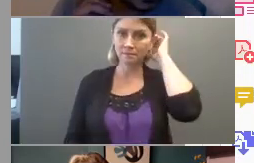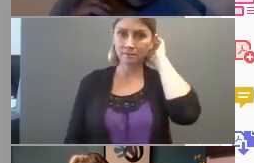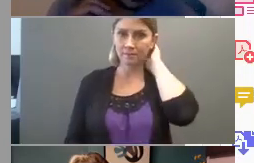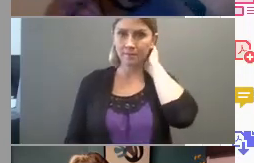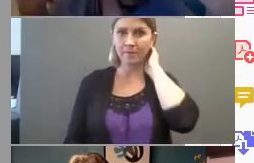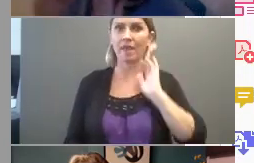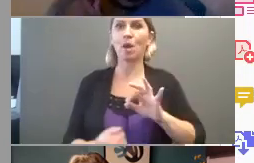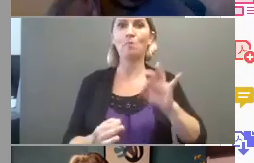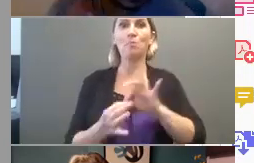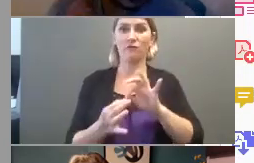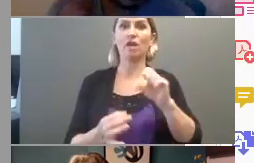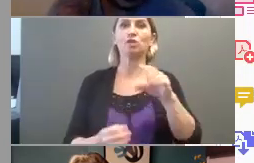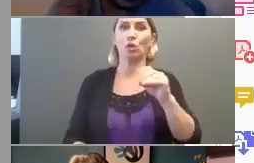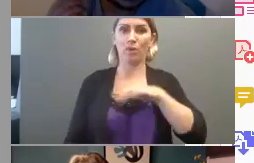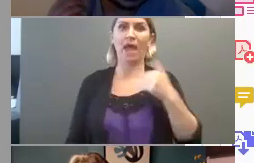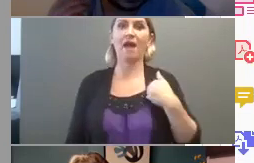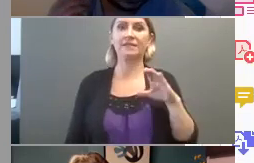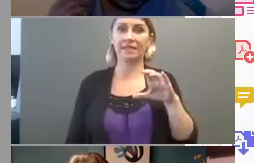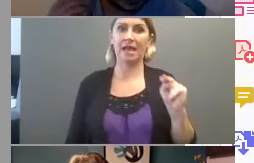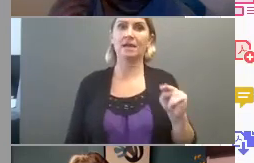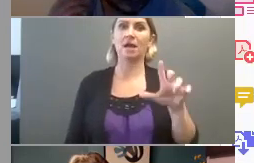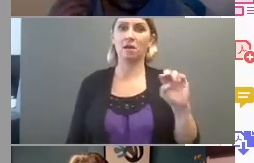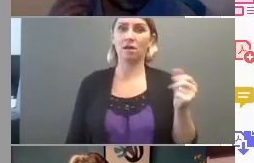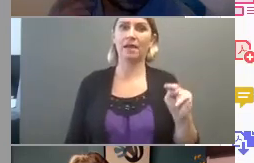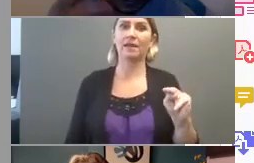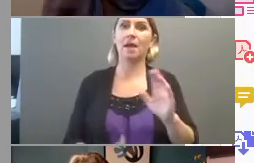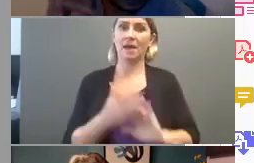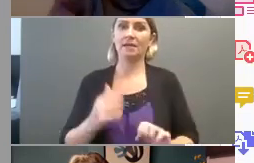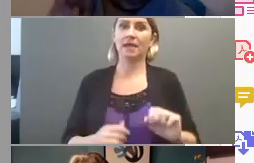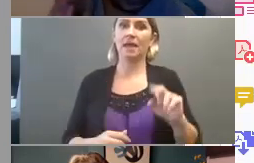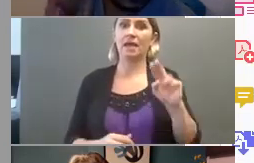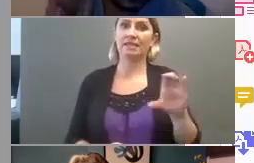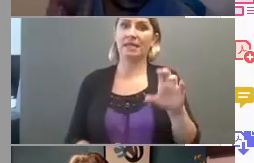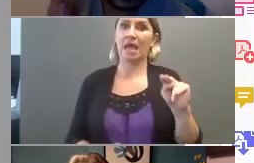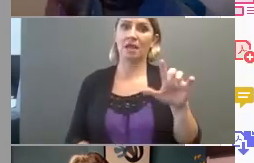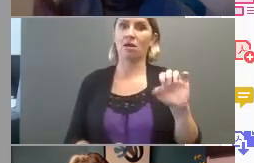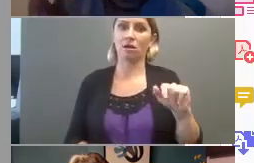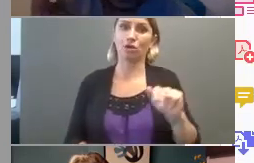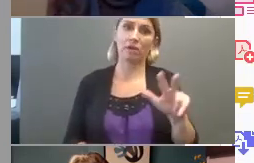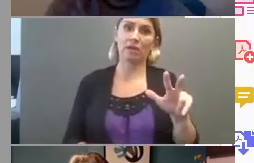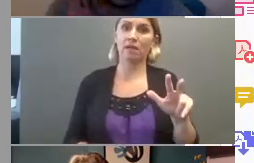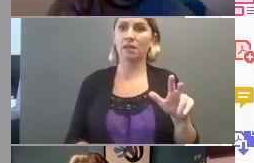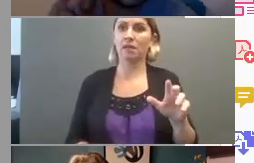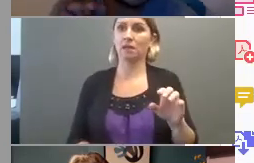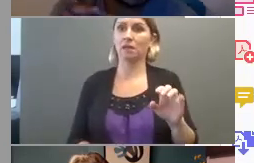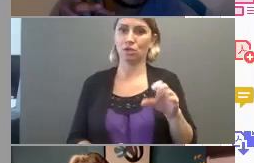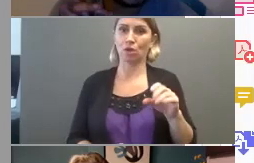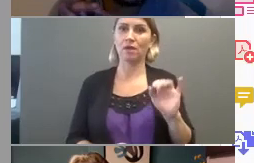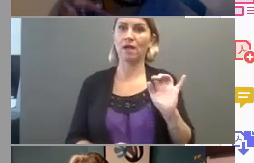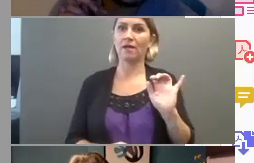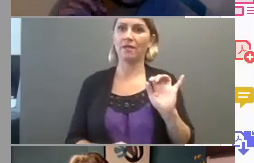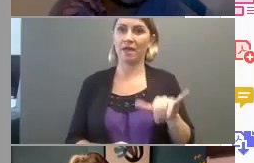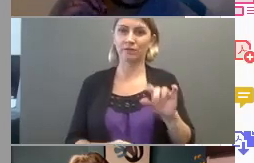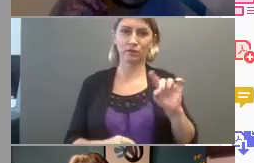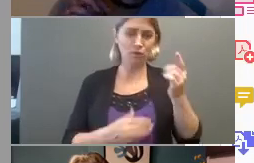Perfect. So we have Cn log n minus n log 3, Cn log 3 for, yes, exactly, for the first